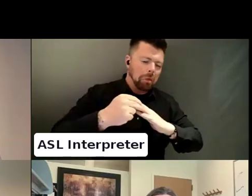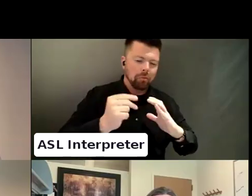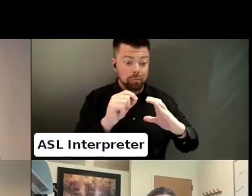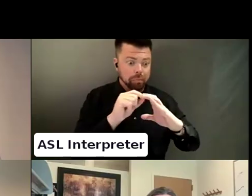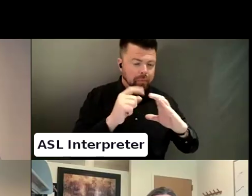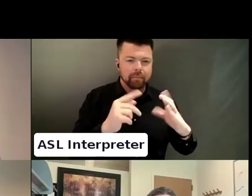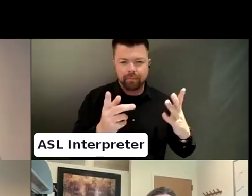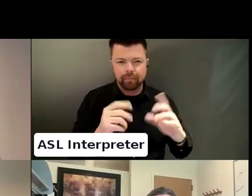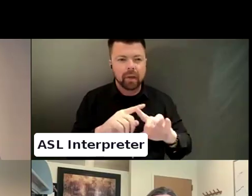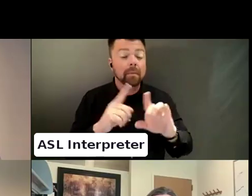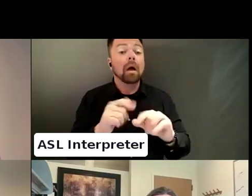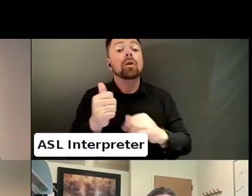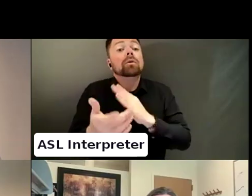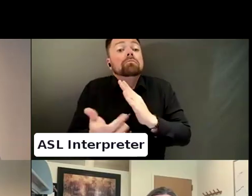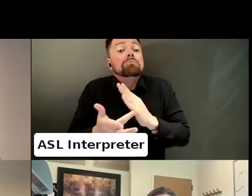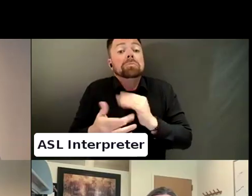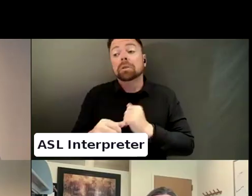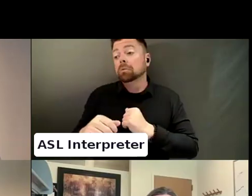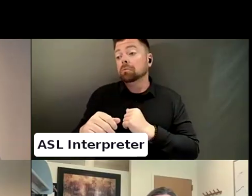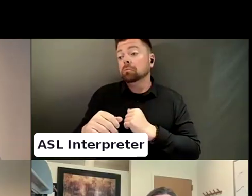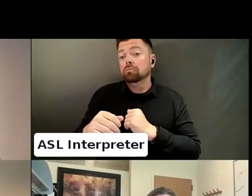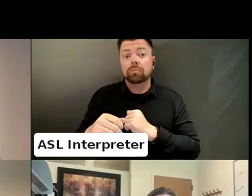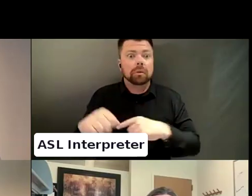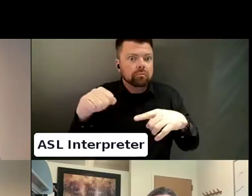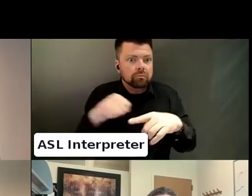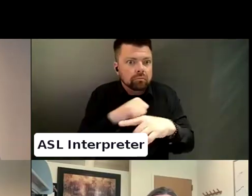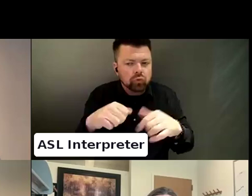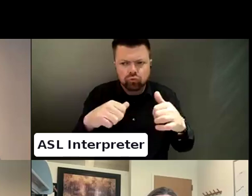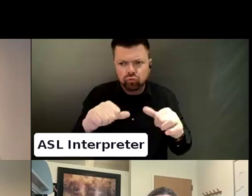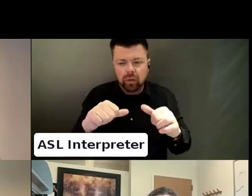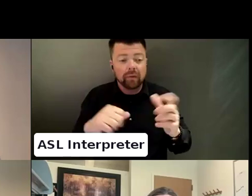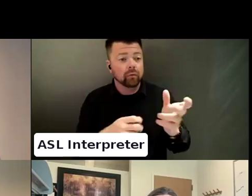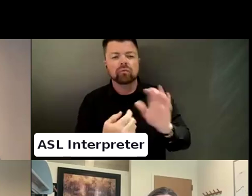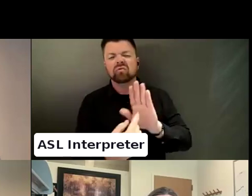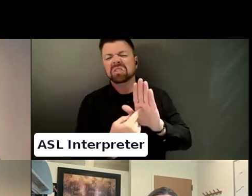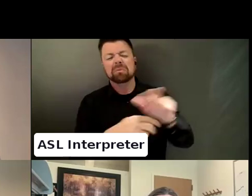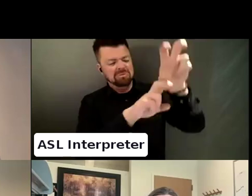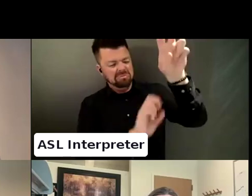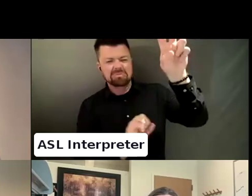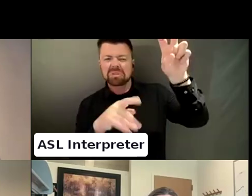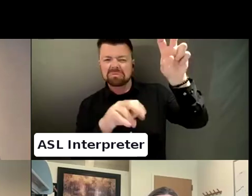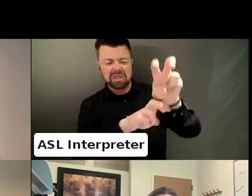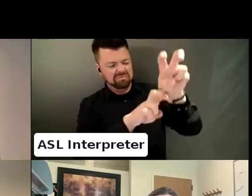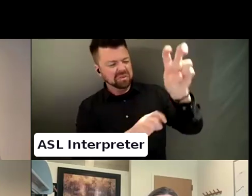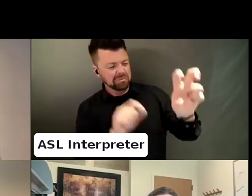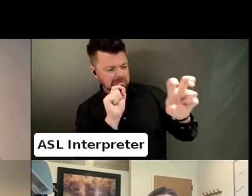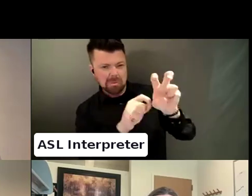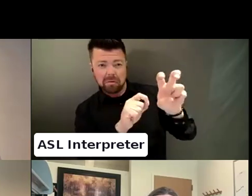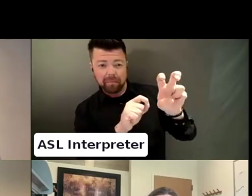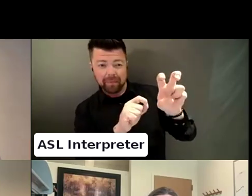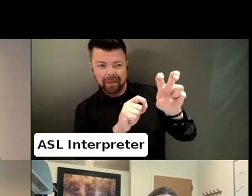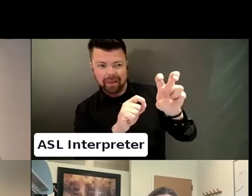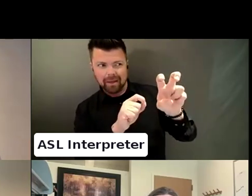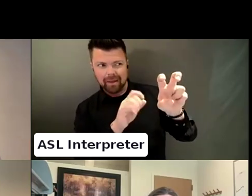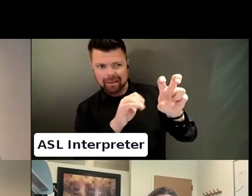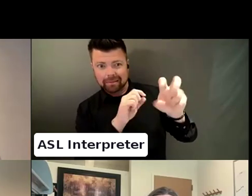such as a stimulation device that might be placed on the spine. And I won't speak to that particular device